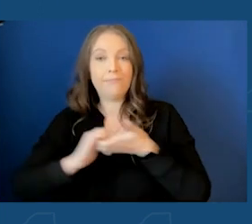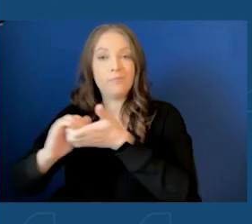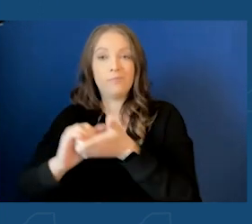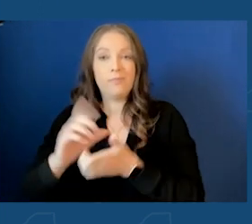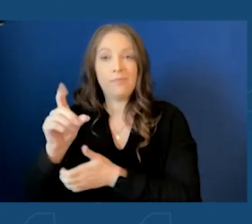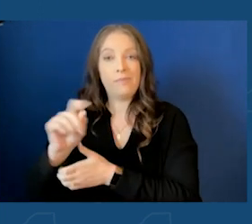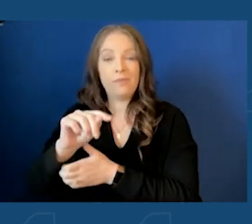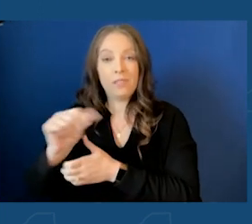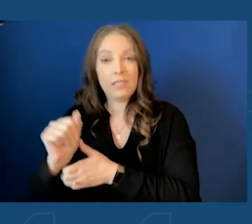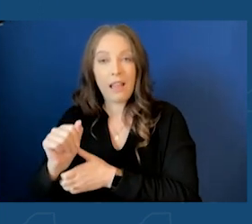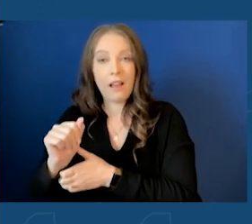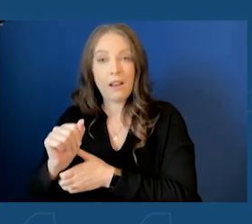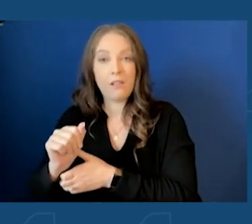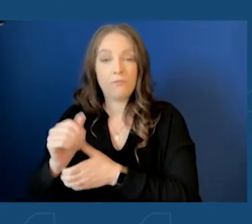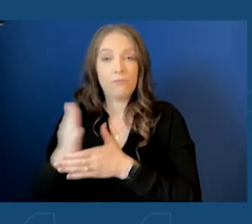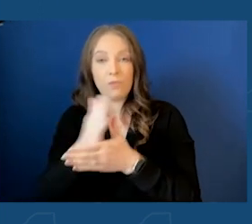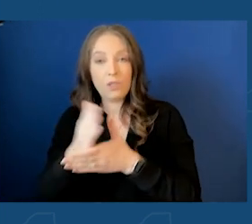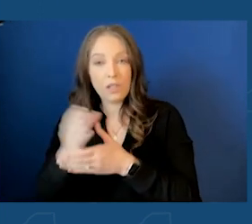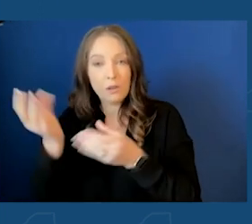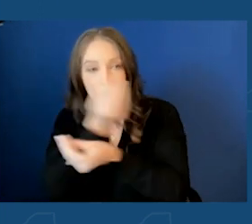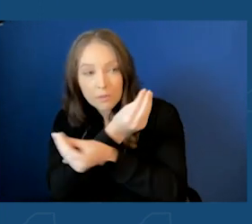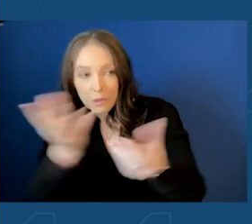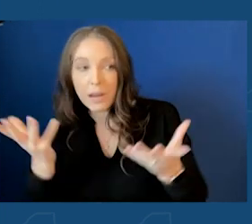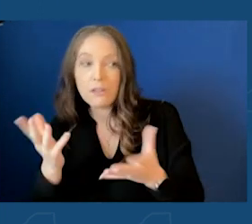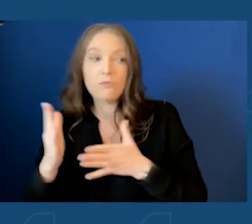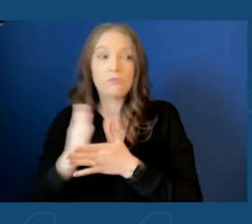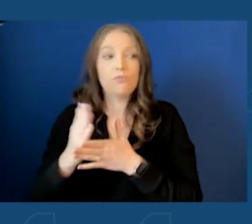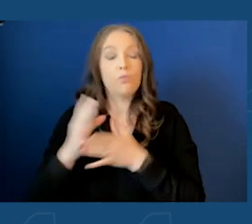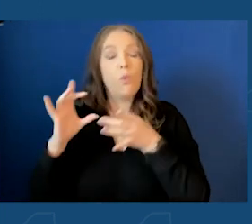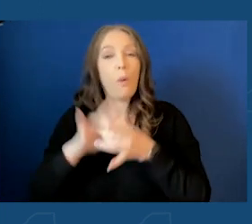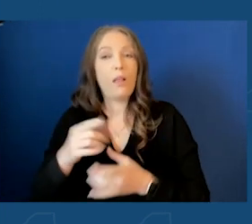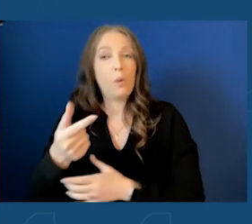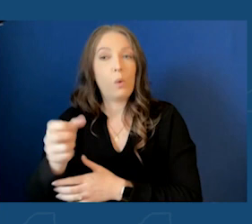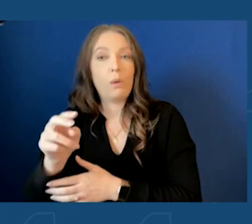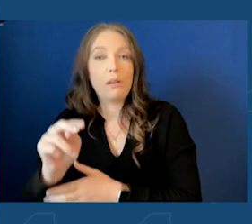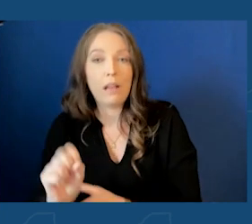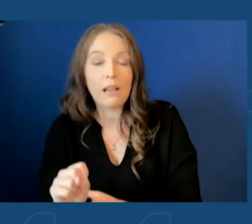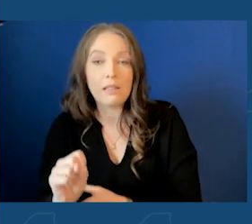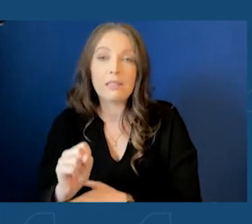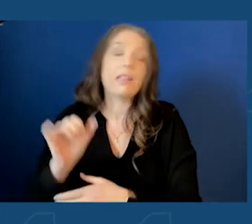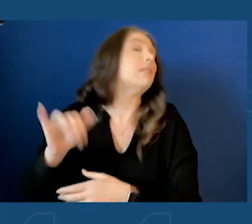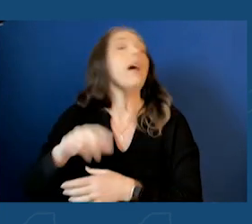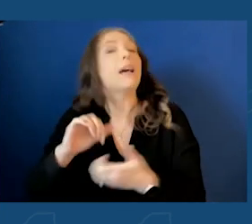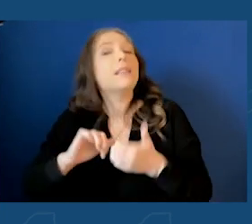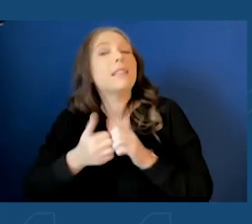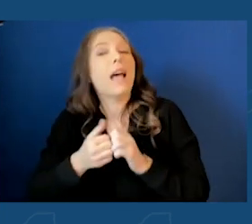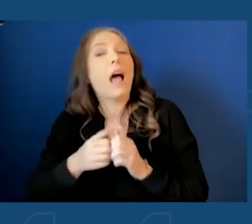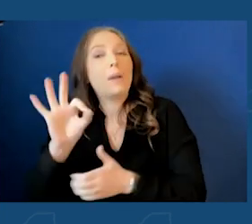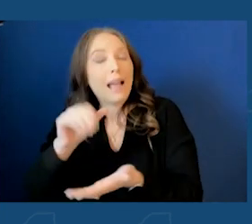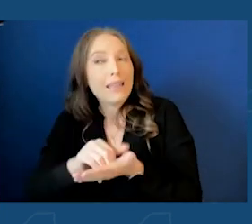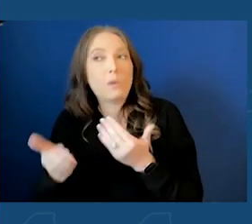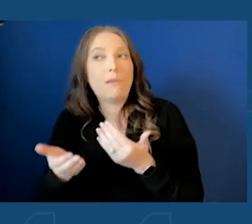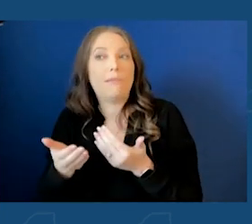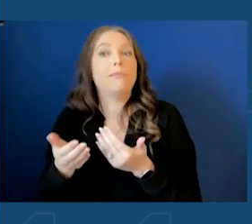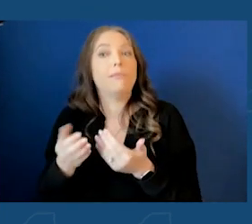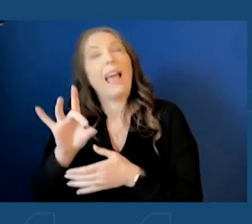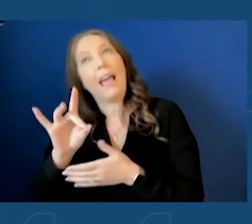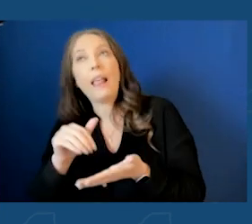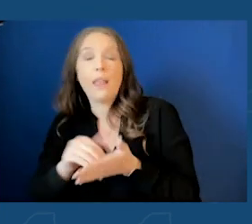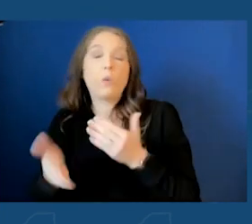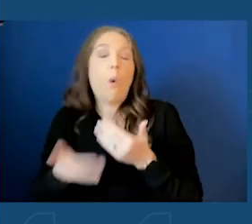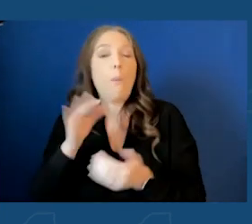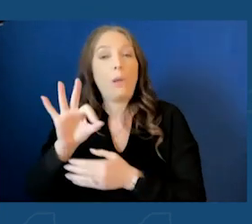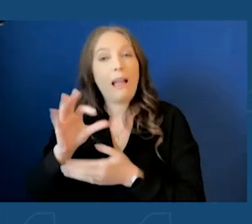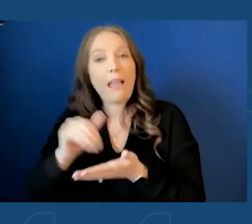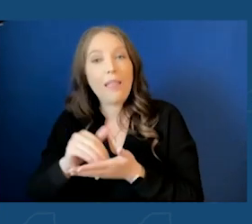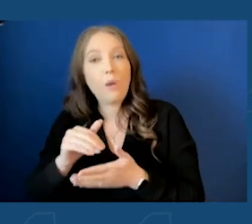tracing illegal guns coming here. That's how you get 9,000, almost 9,000 now, 8,000 guns off the streets, because you have the